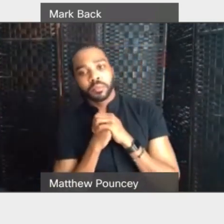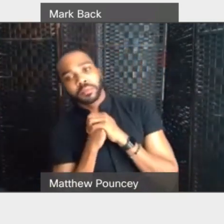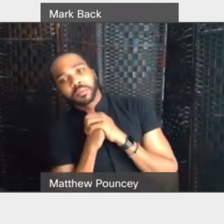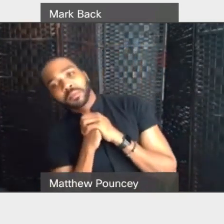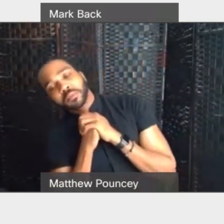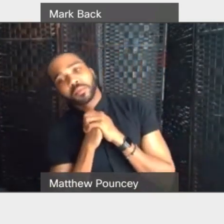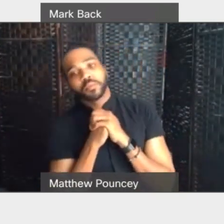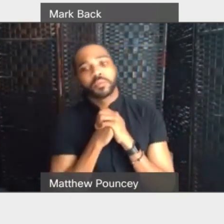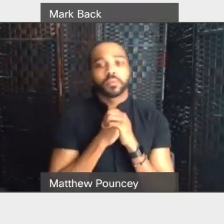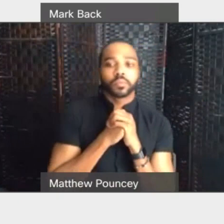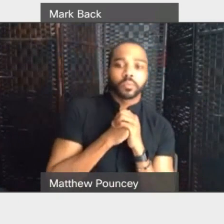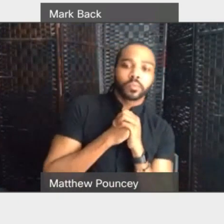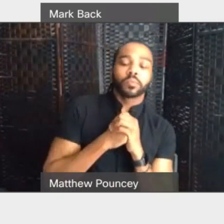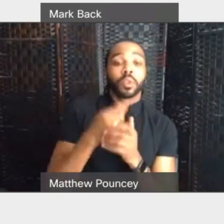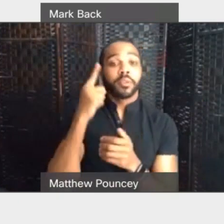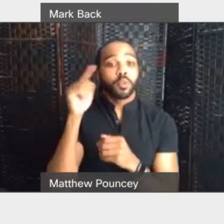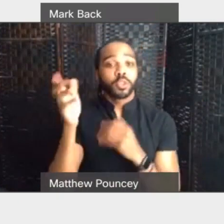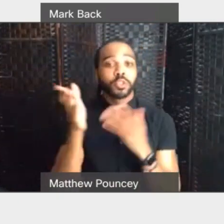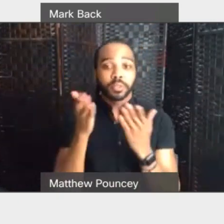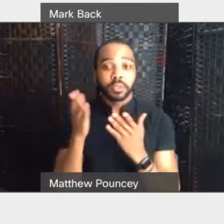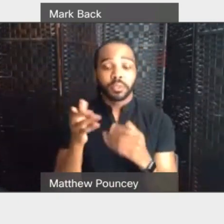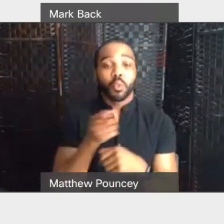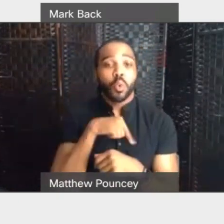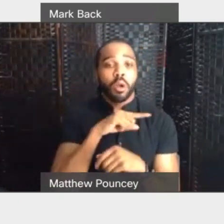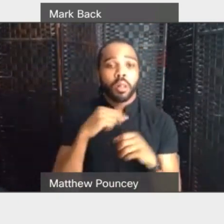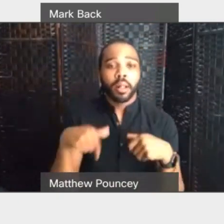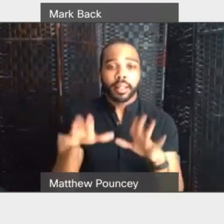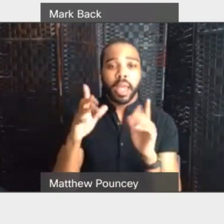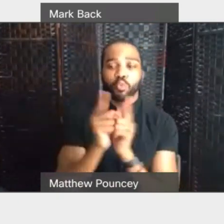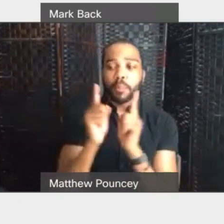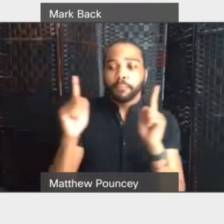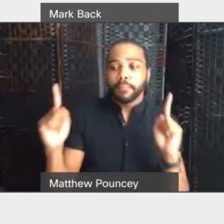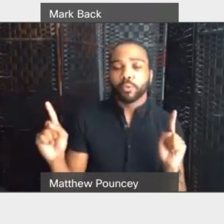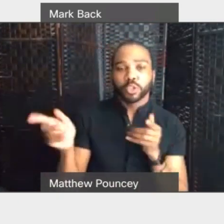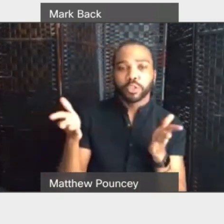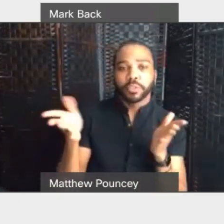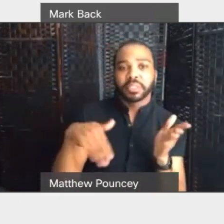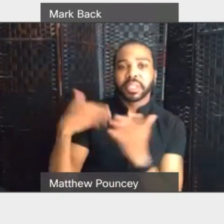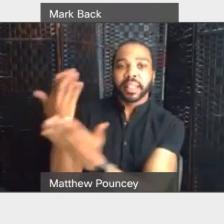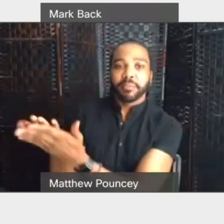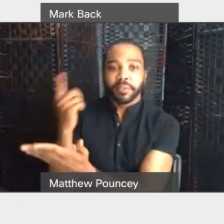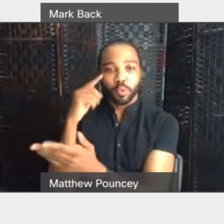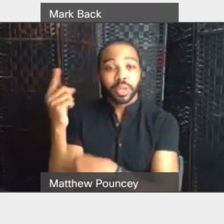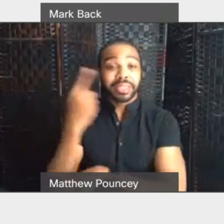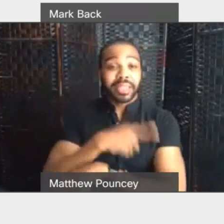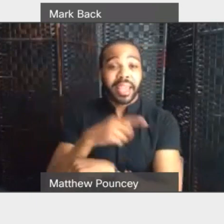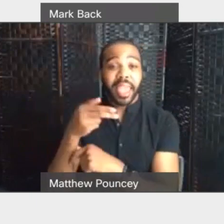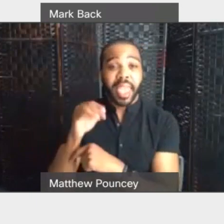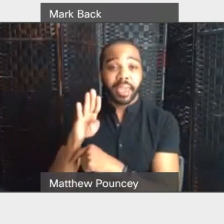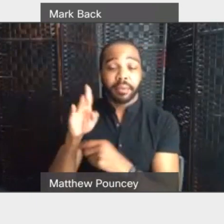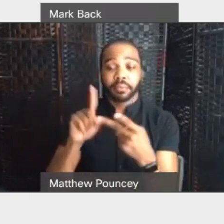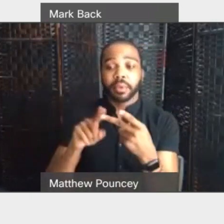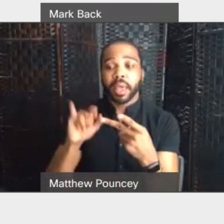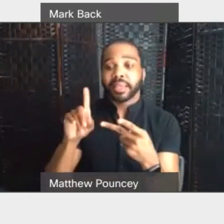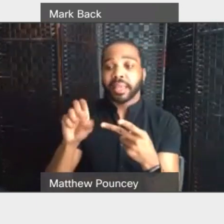So in terms of services, we allow remote service delivery for DAHAP, IDS,